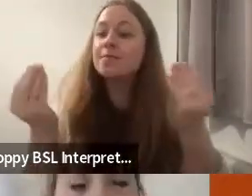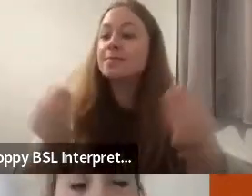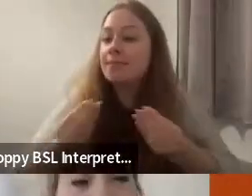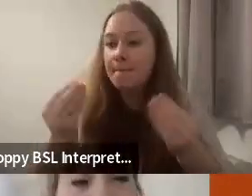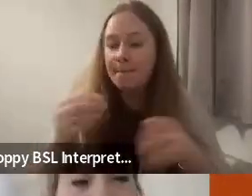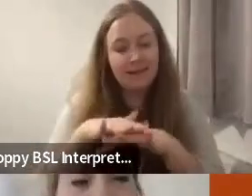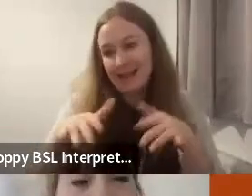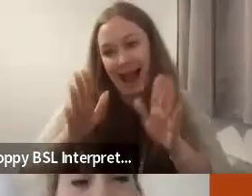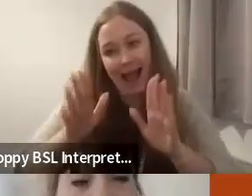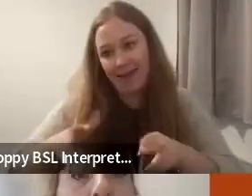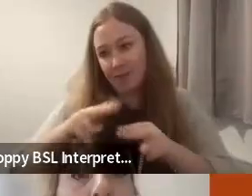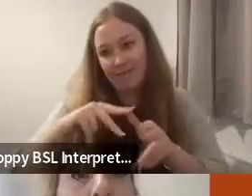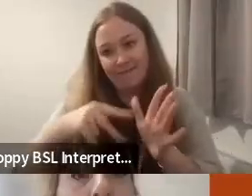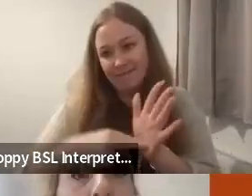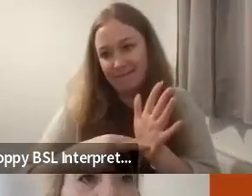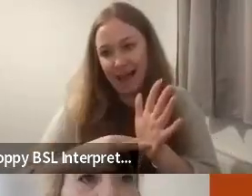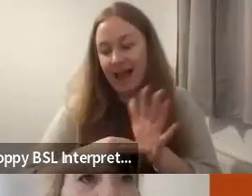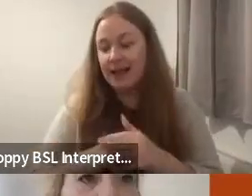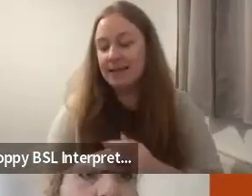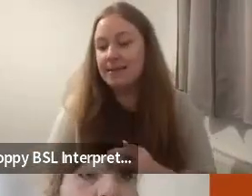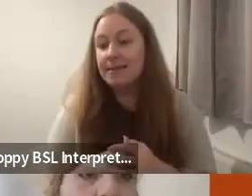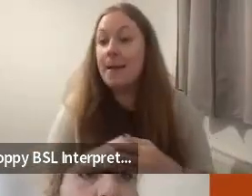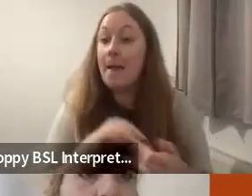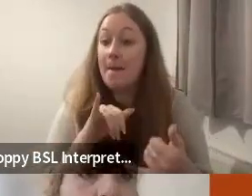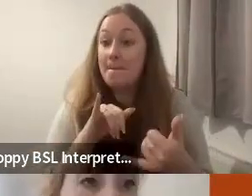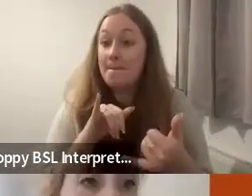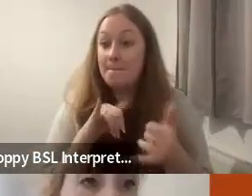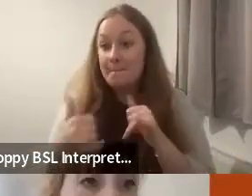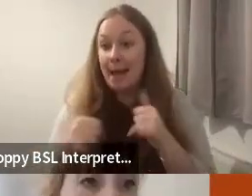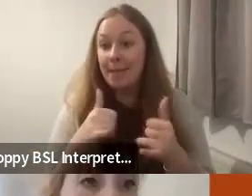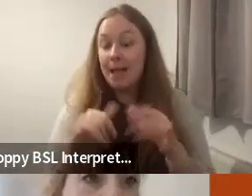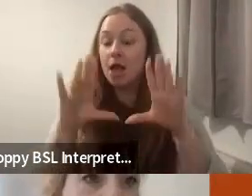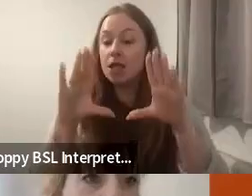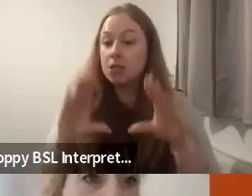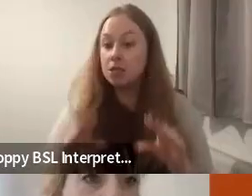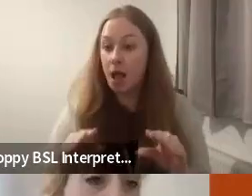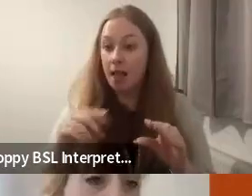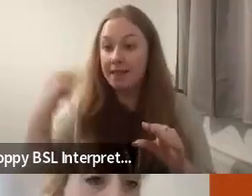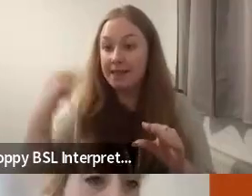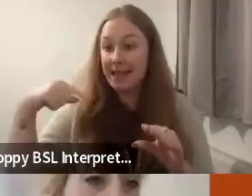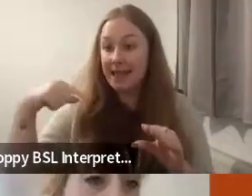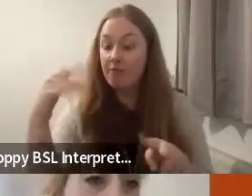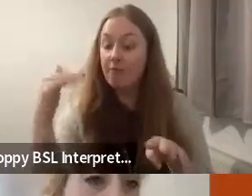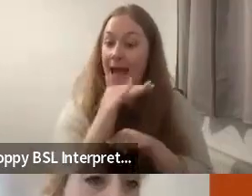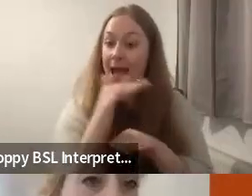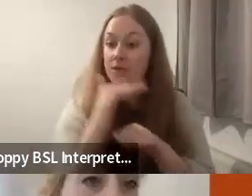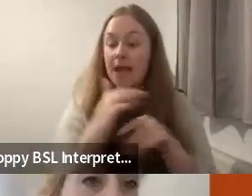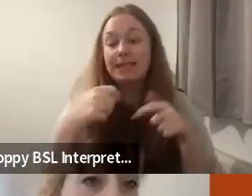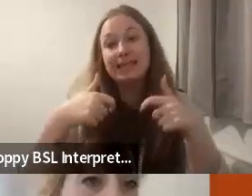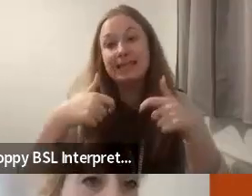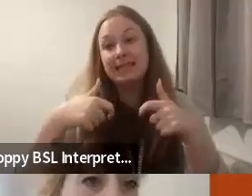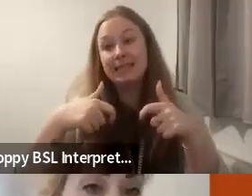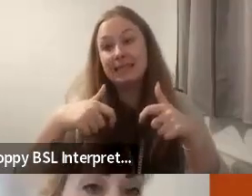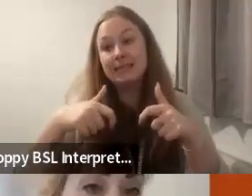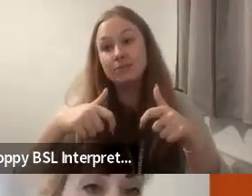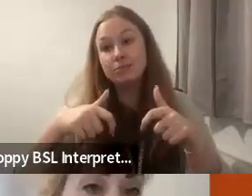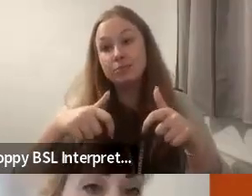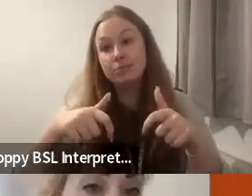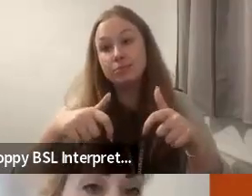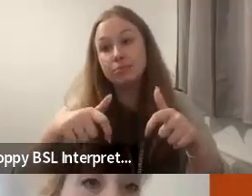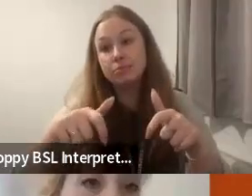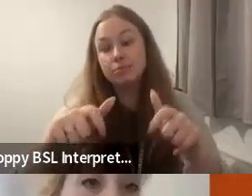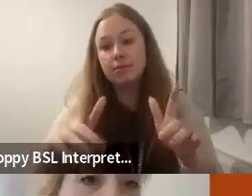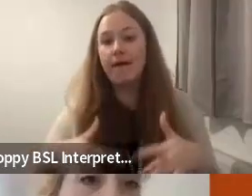doesn't have to be a fan, might then end up dulling the sound from outside, and it's that consistent, predictable sound that they can